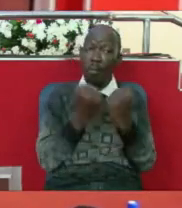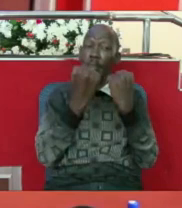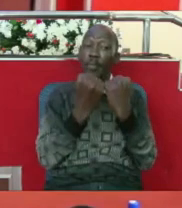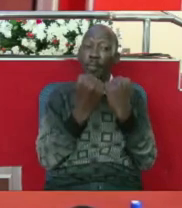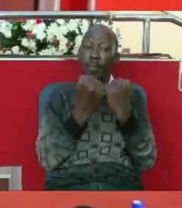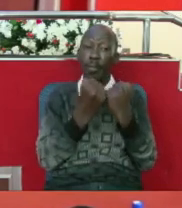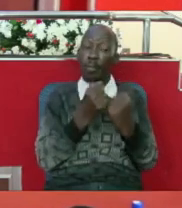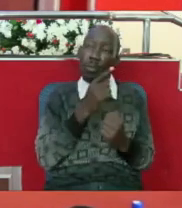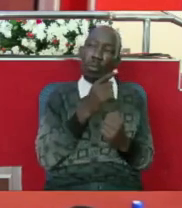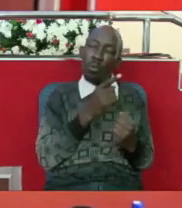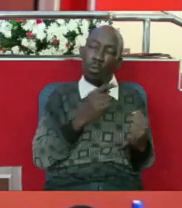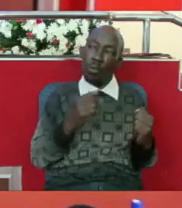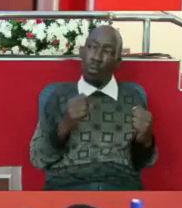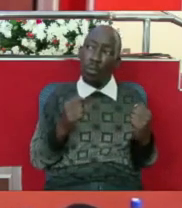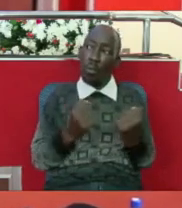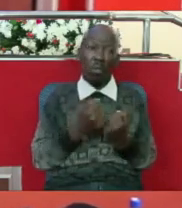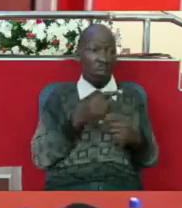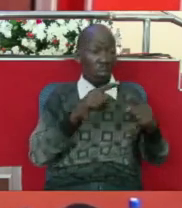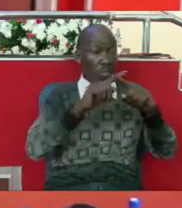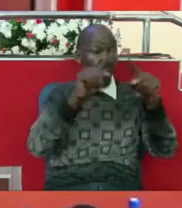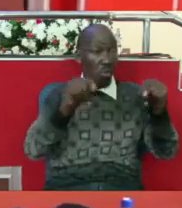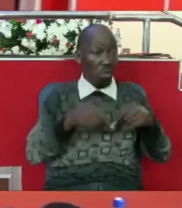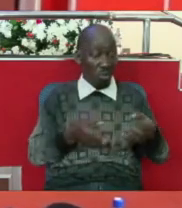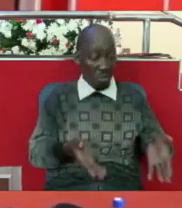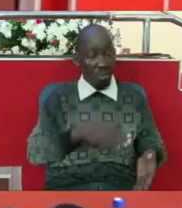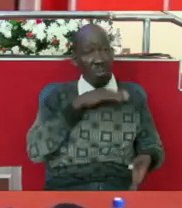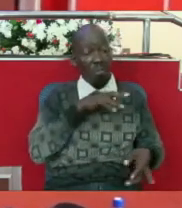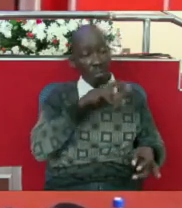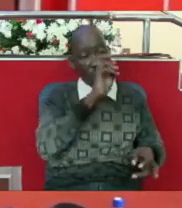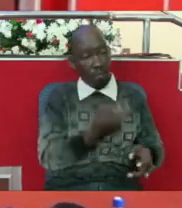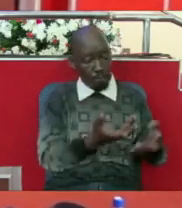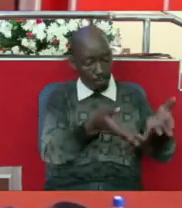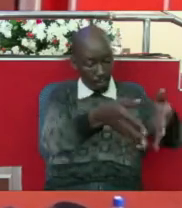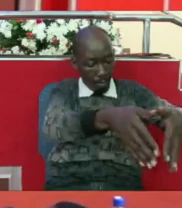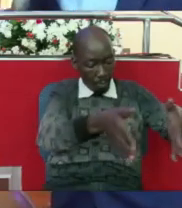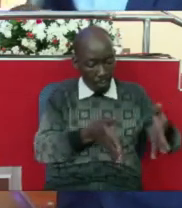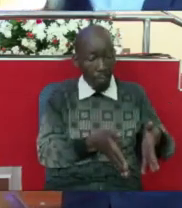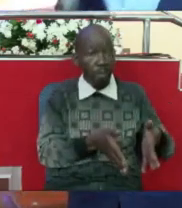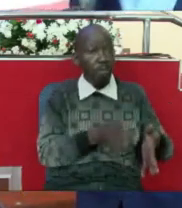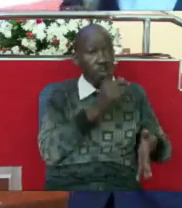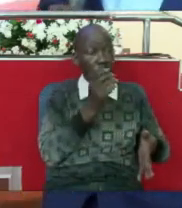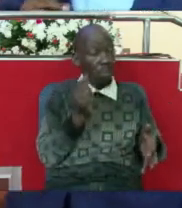going to go get, they're going to put me in a box. Wataniweka kwenye sanduku. Are you with me? Unanipata?